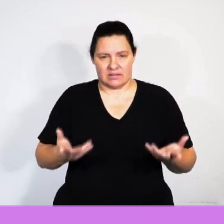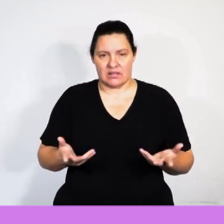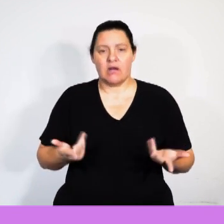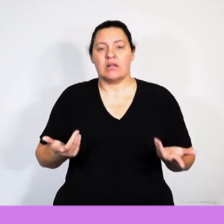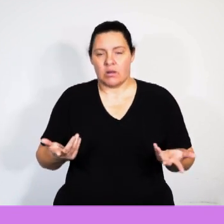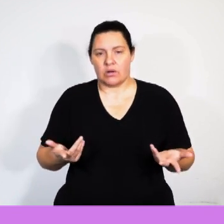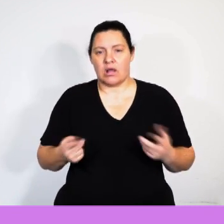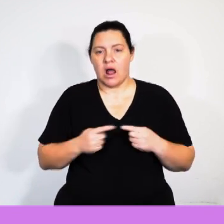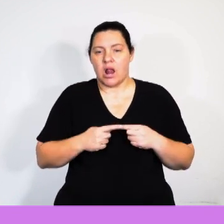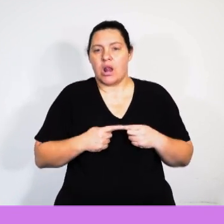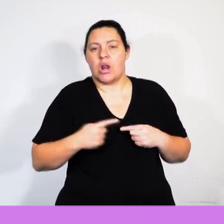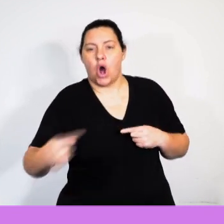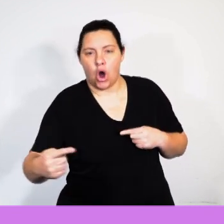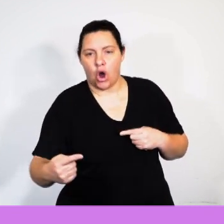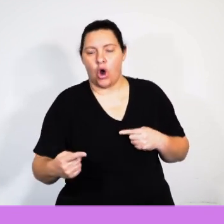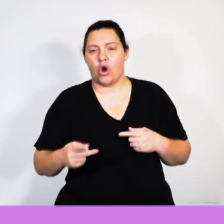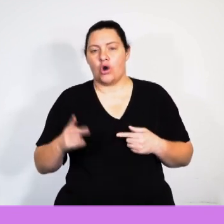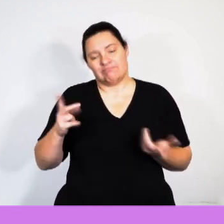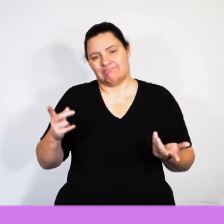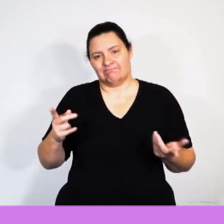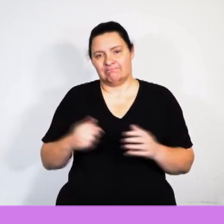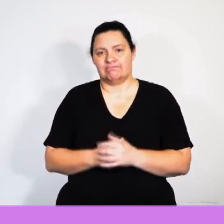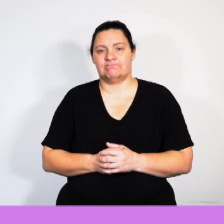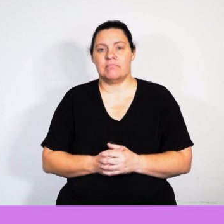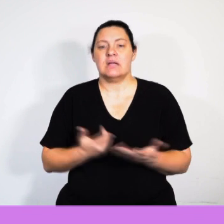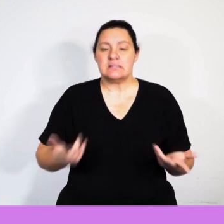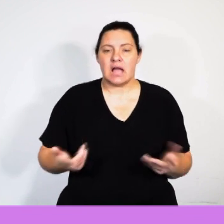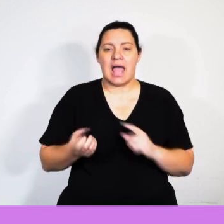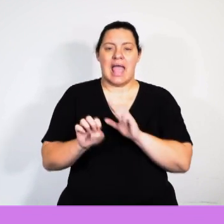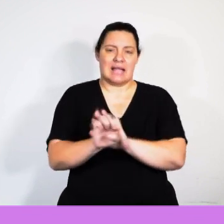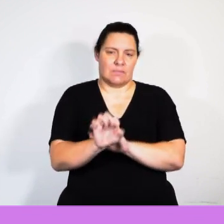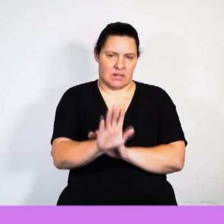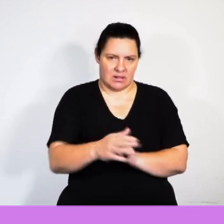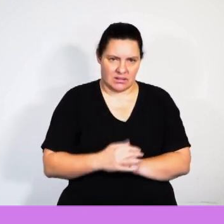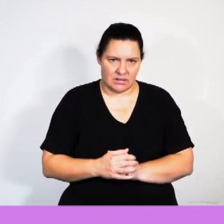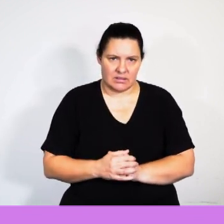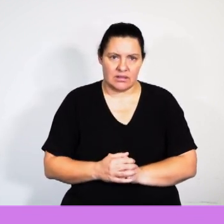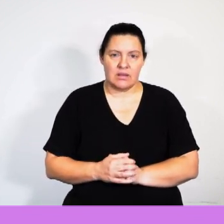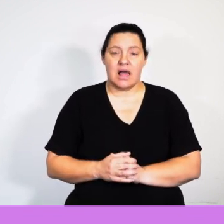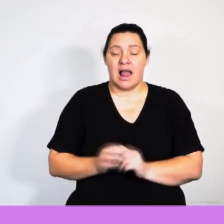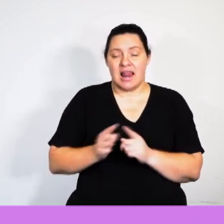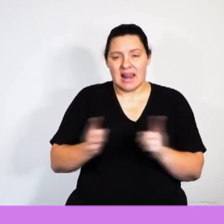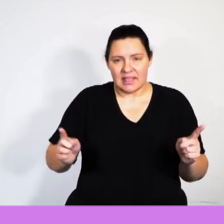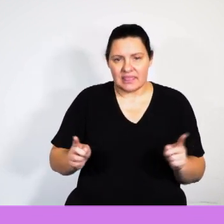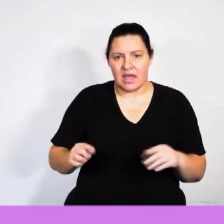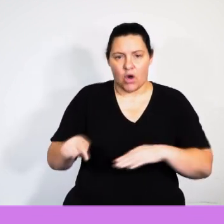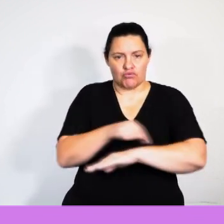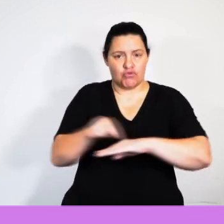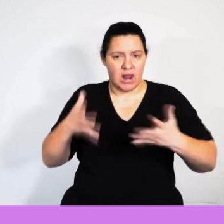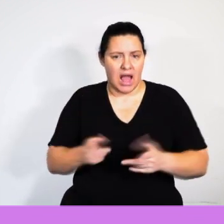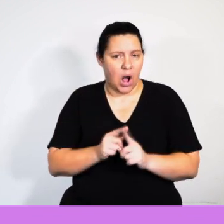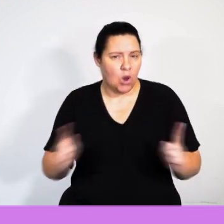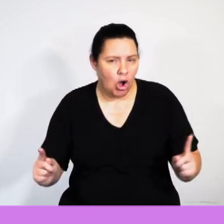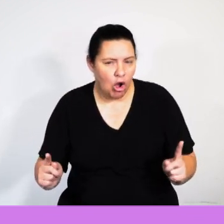dimension, usually the longest dimension. Here is an example. The length of